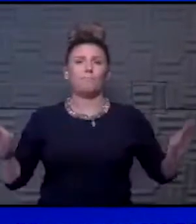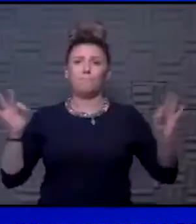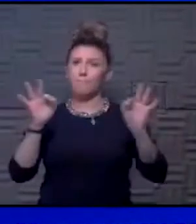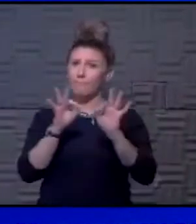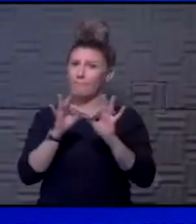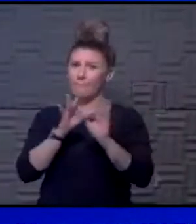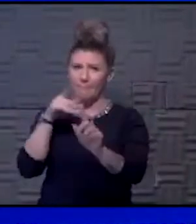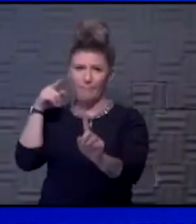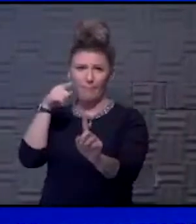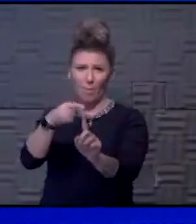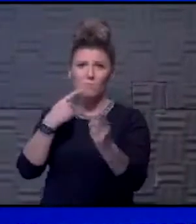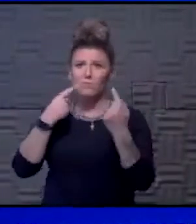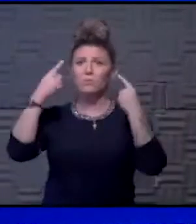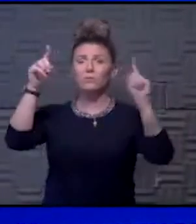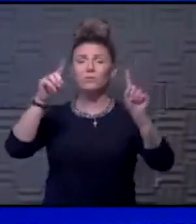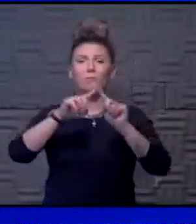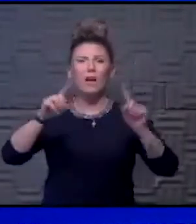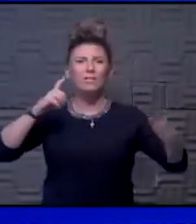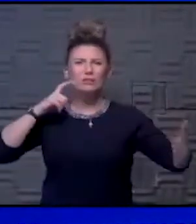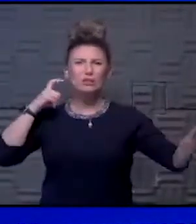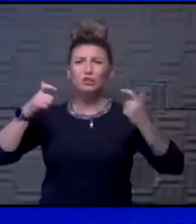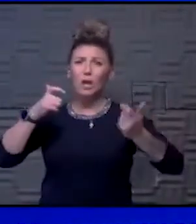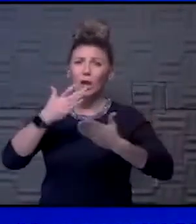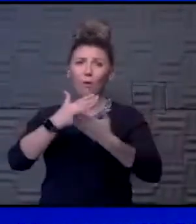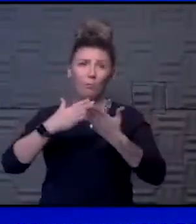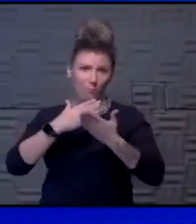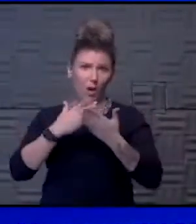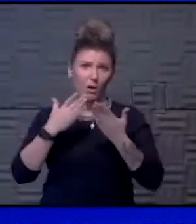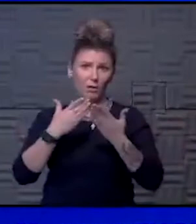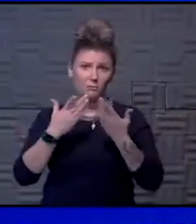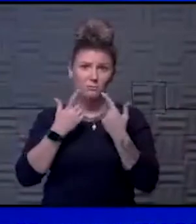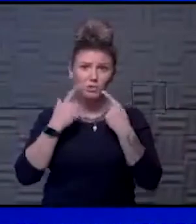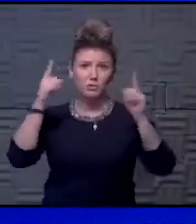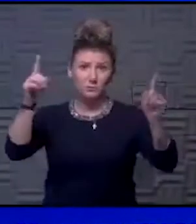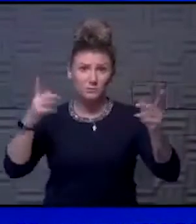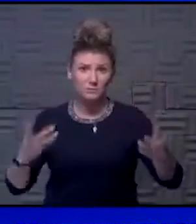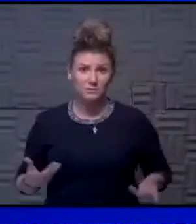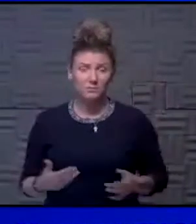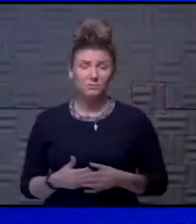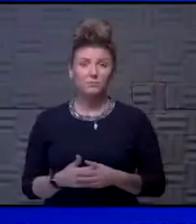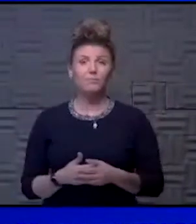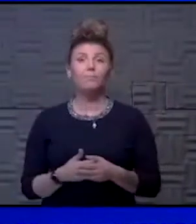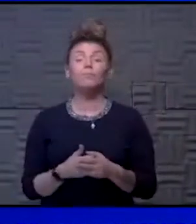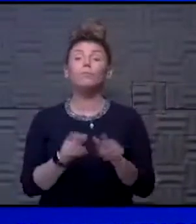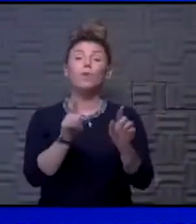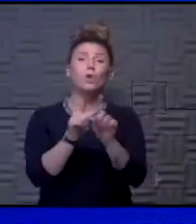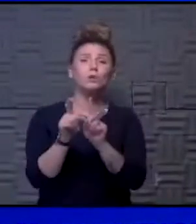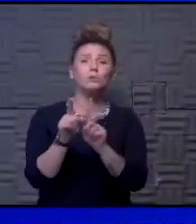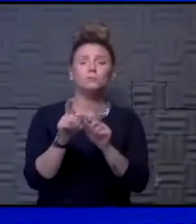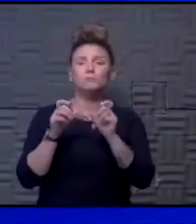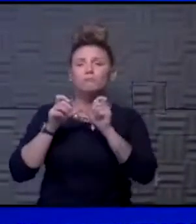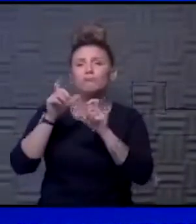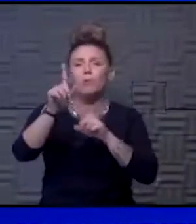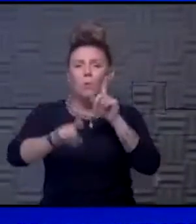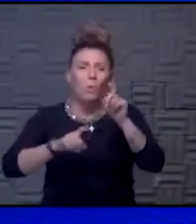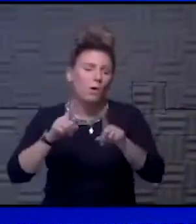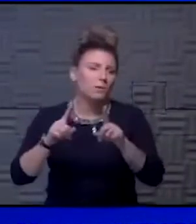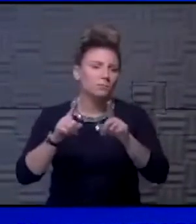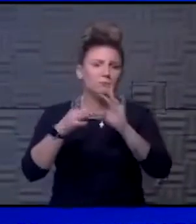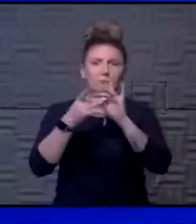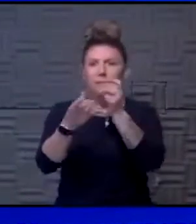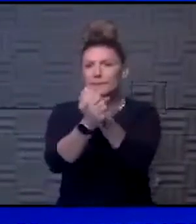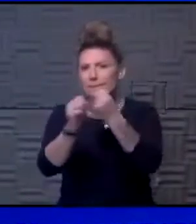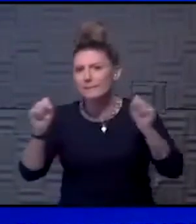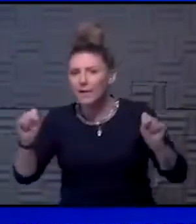there, but it is a major part of that plan. On top of that, right, there are constantly questions still about safety